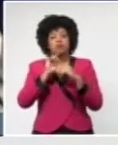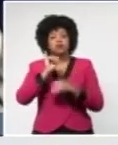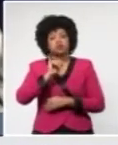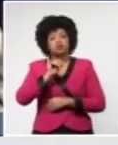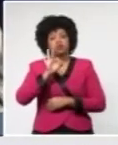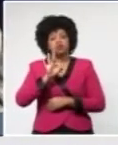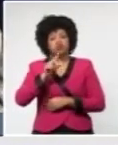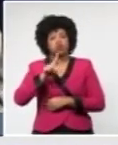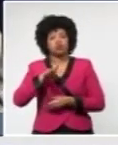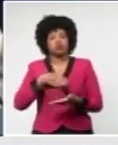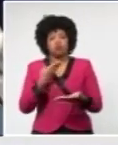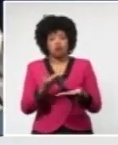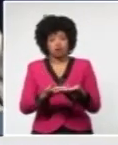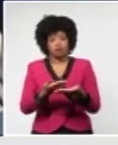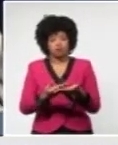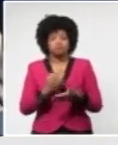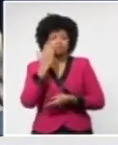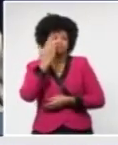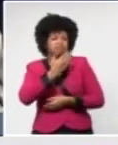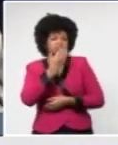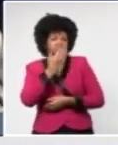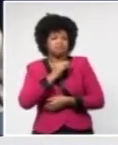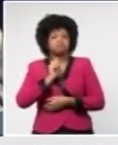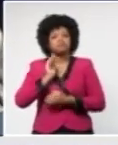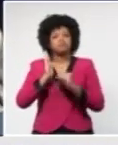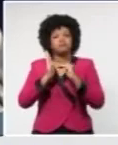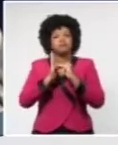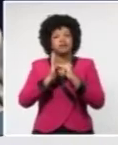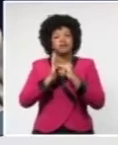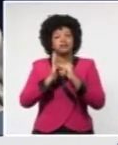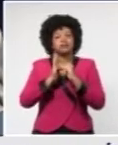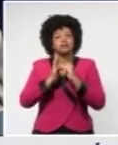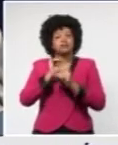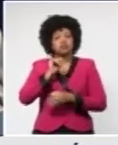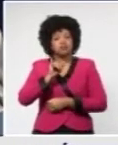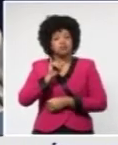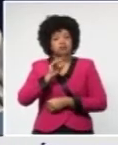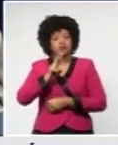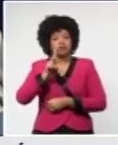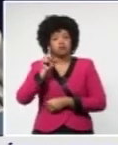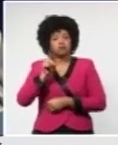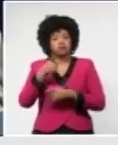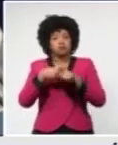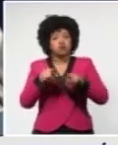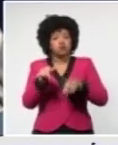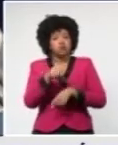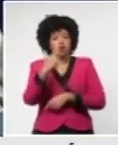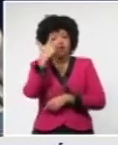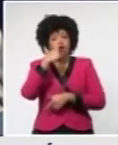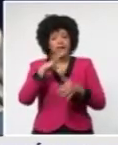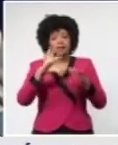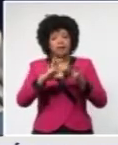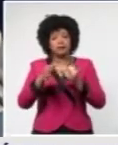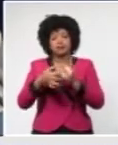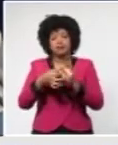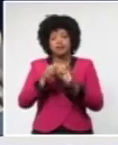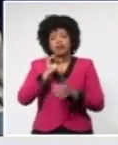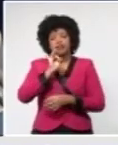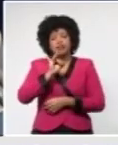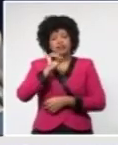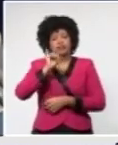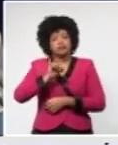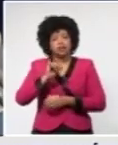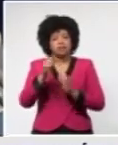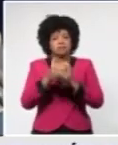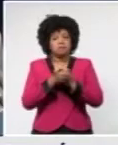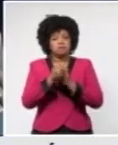1,661, Artemisa processed 76, Mayabeque 144, Matanzas, who